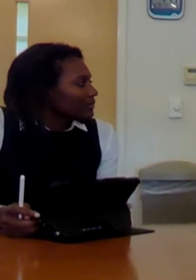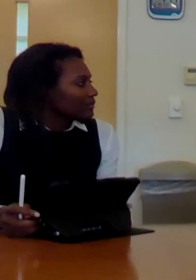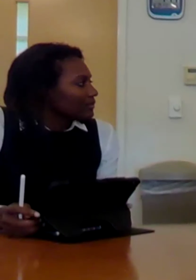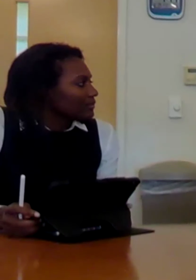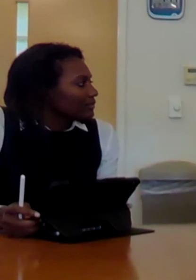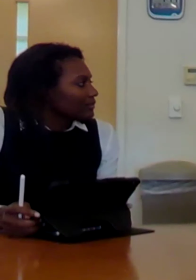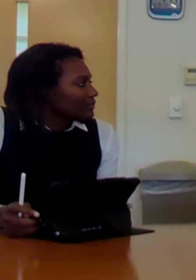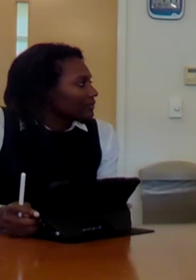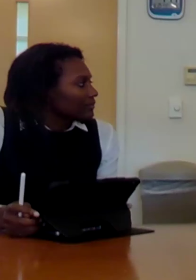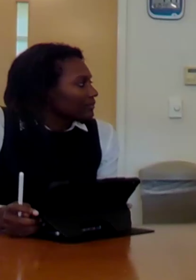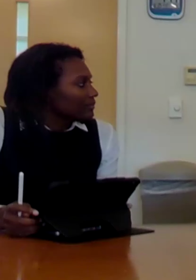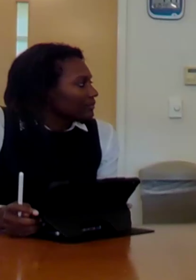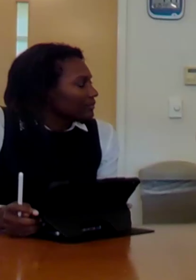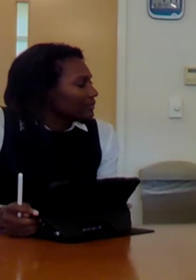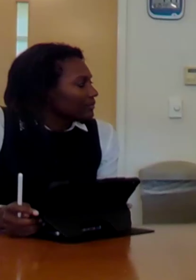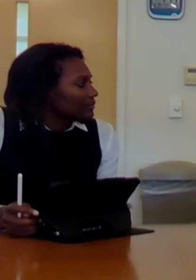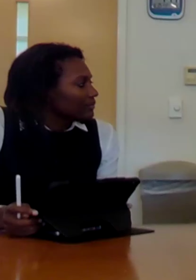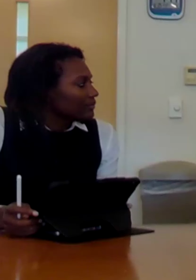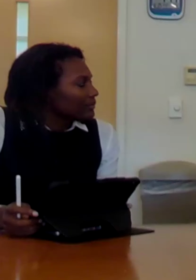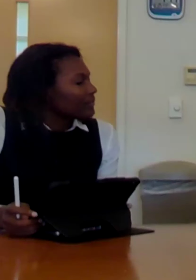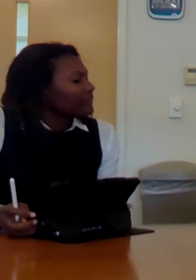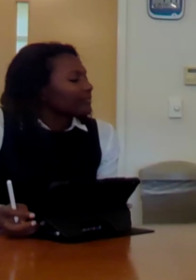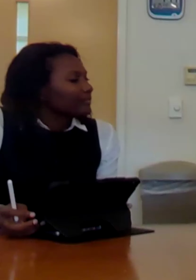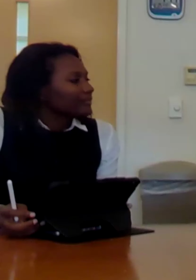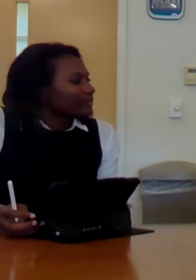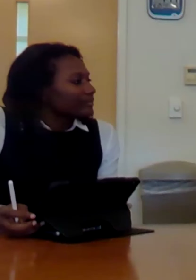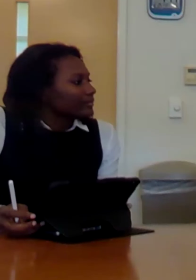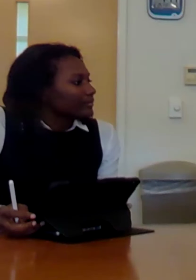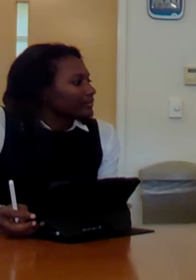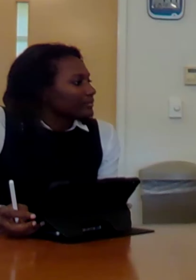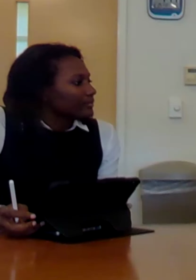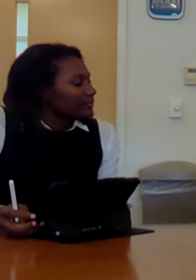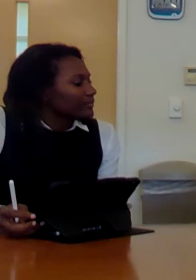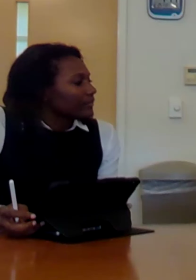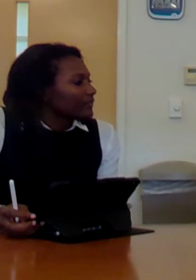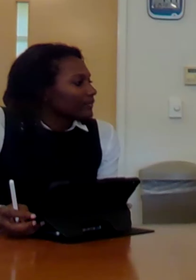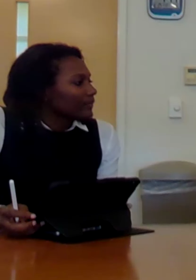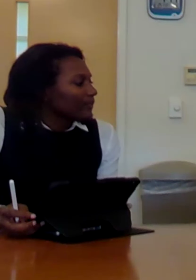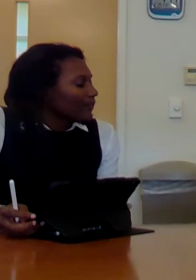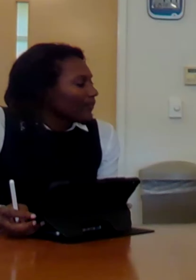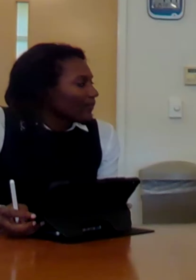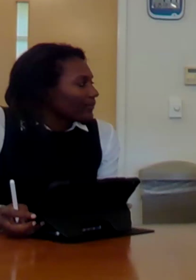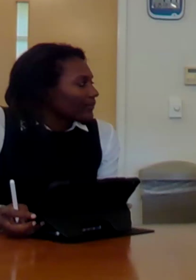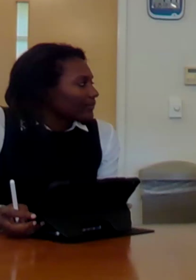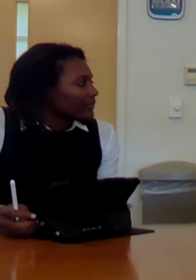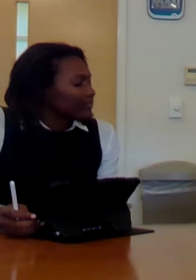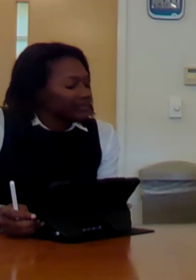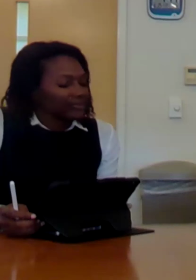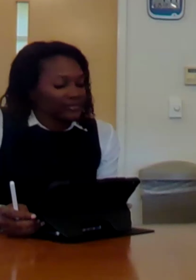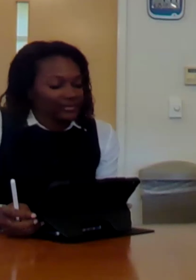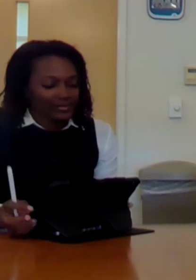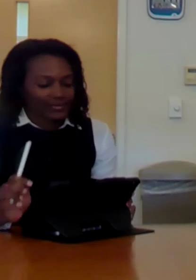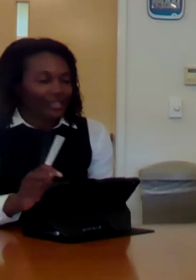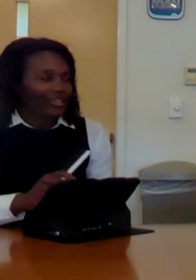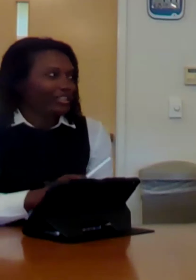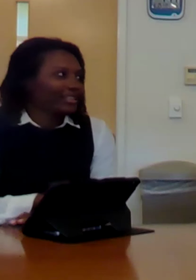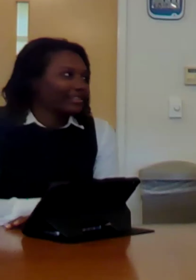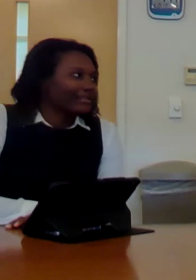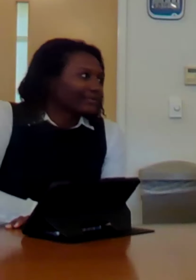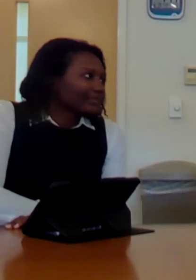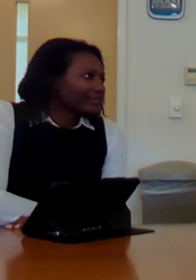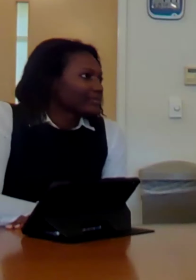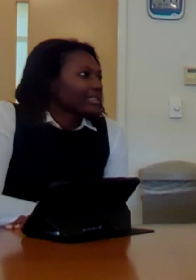we moved on because the student graduated, so there's some, like, things that we can't change about science, unfortunately, there's limited resources, but. But